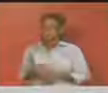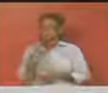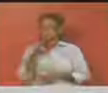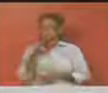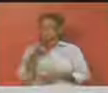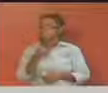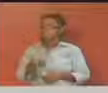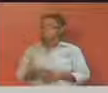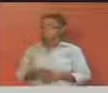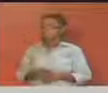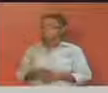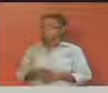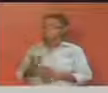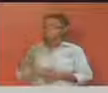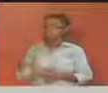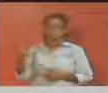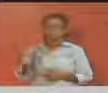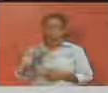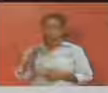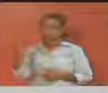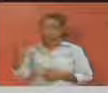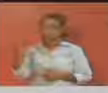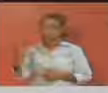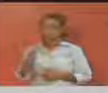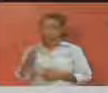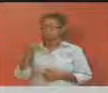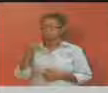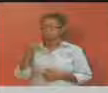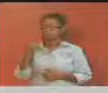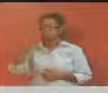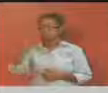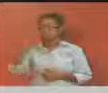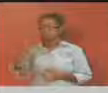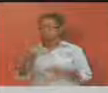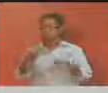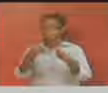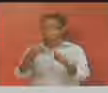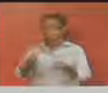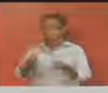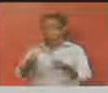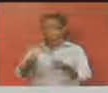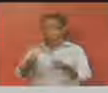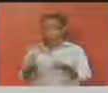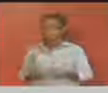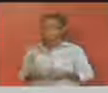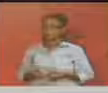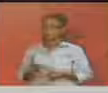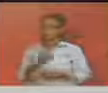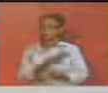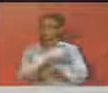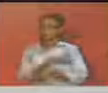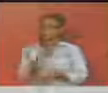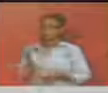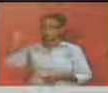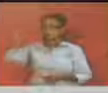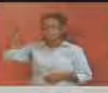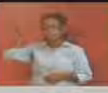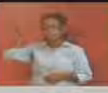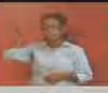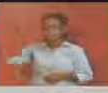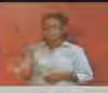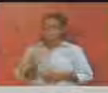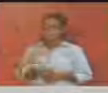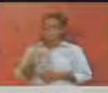with governments at this point in time. They are not selling to or dealing with third